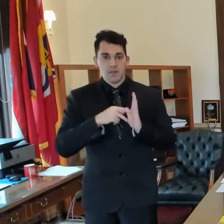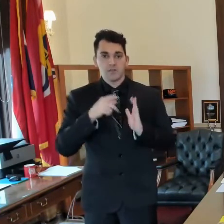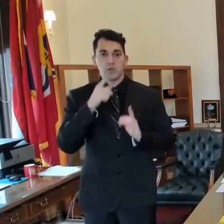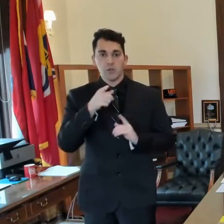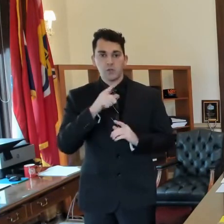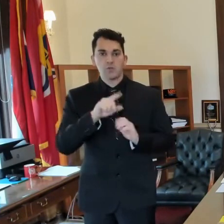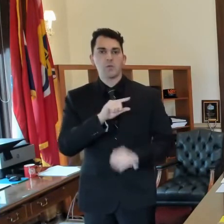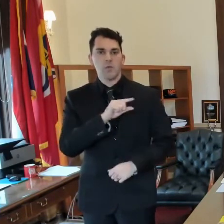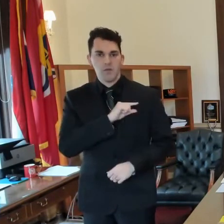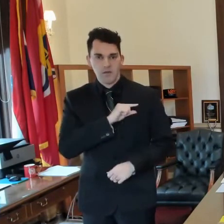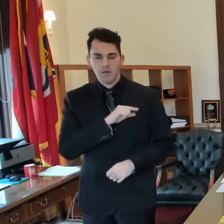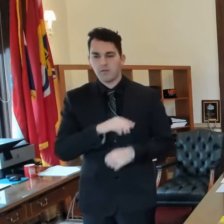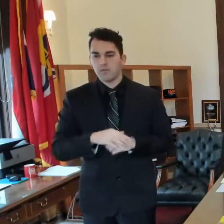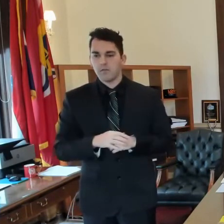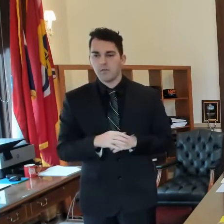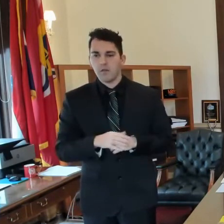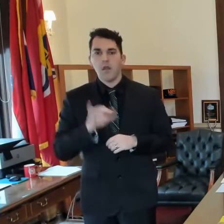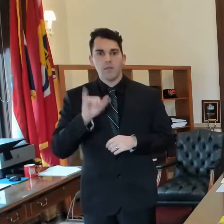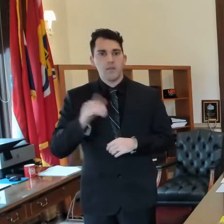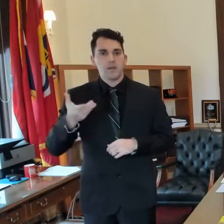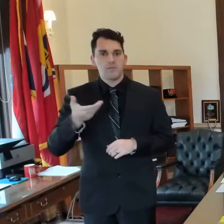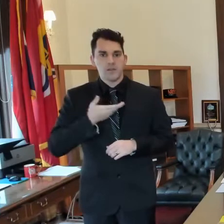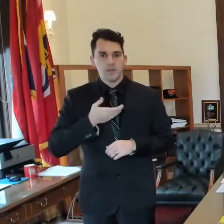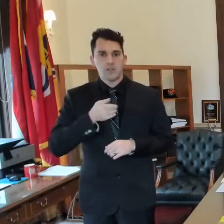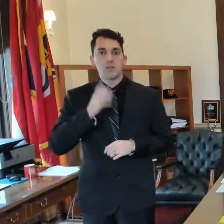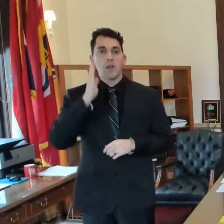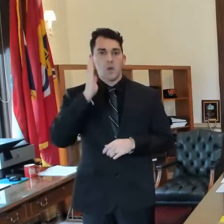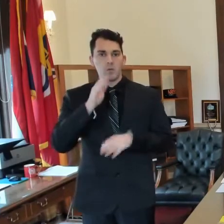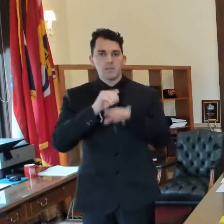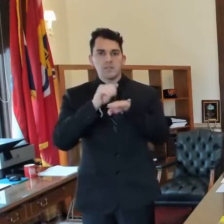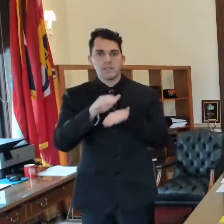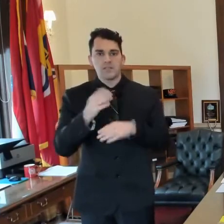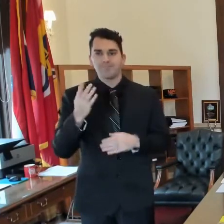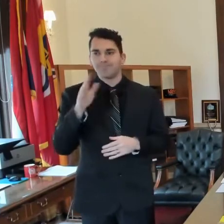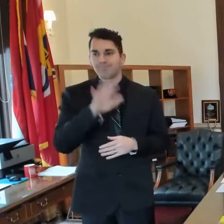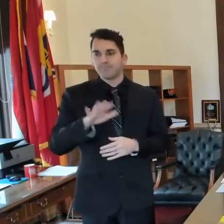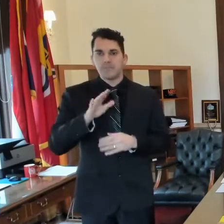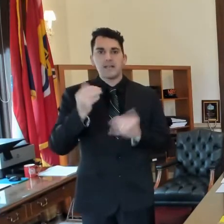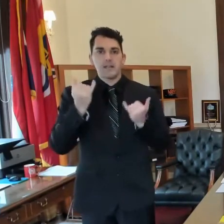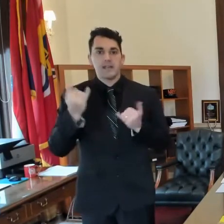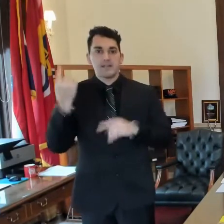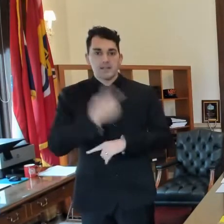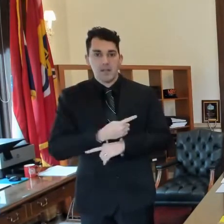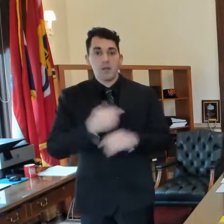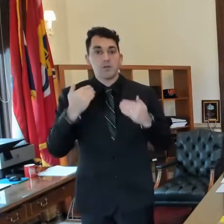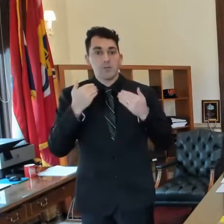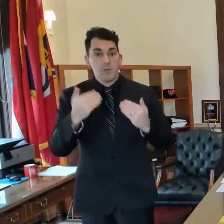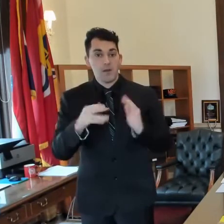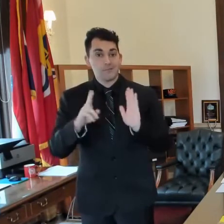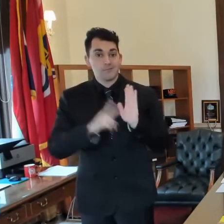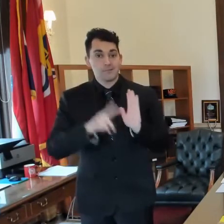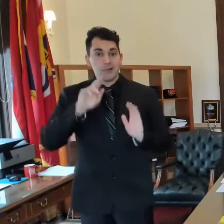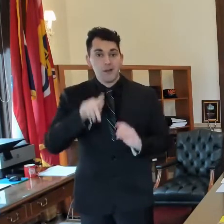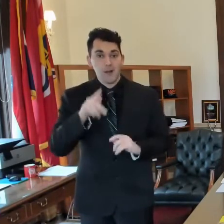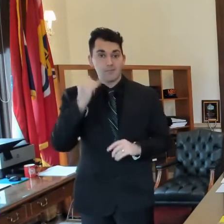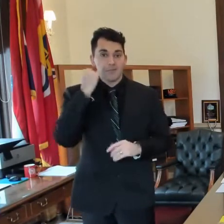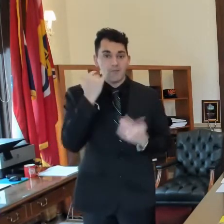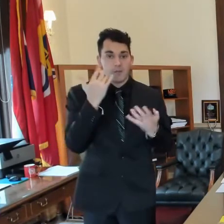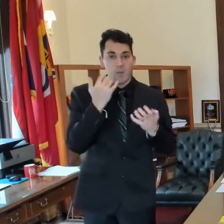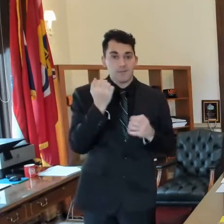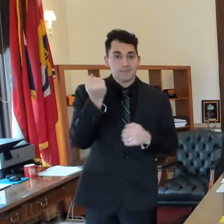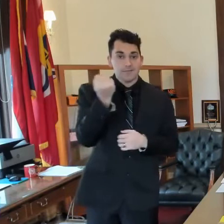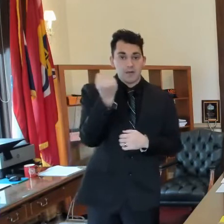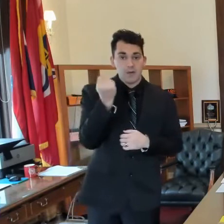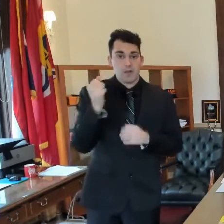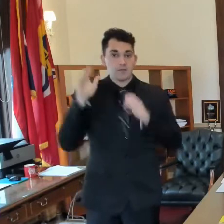the invitation sometime today. Sign up if you want an appointment for either Saturday or Sunday. In